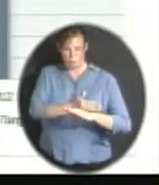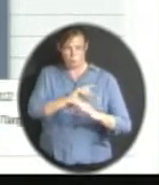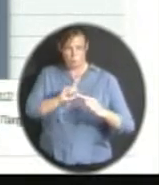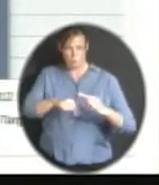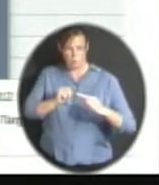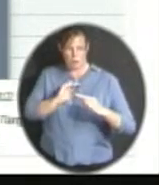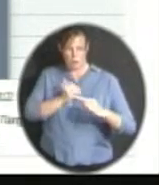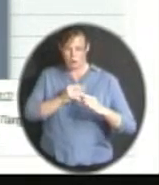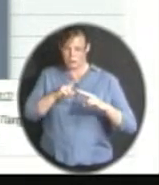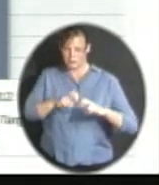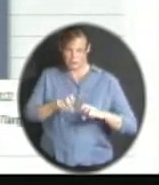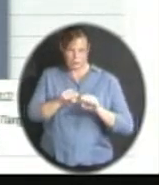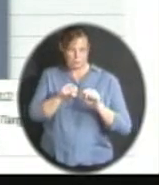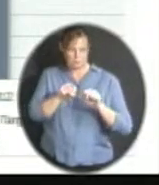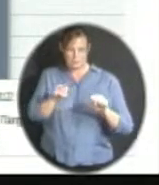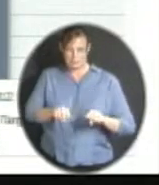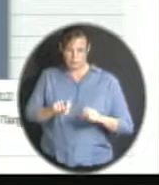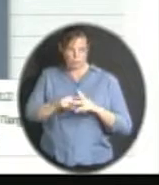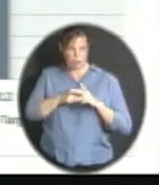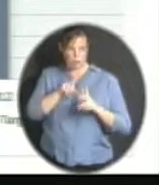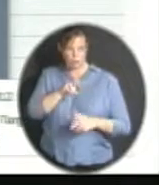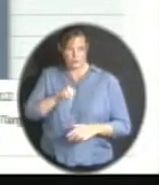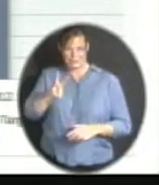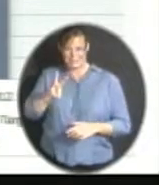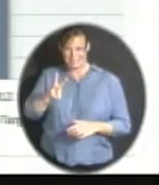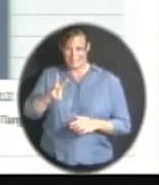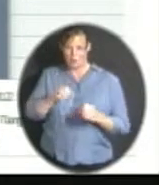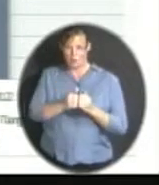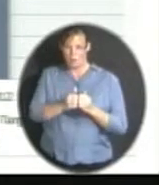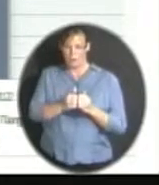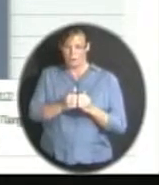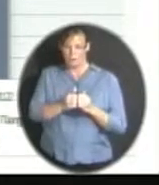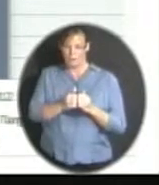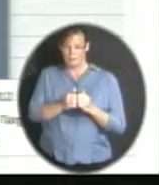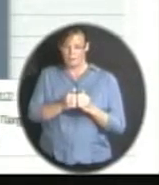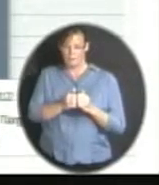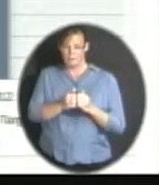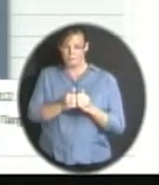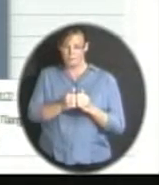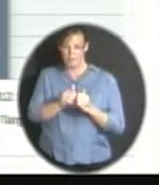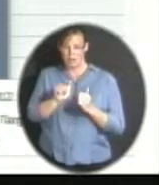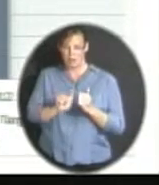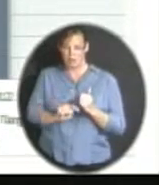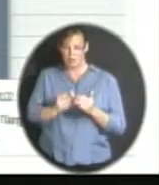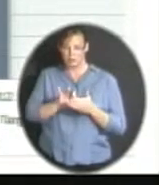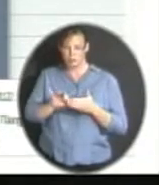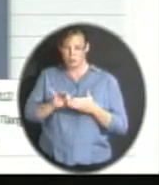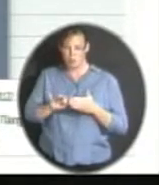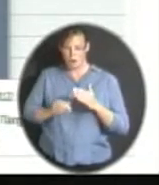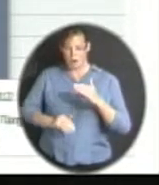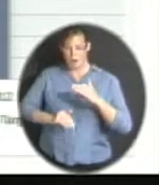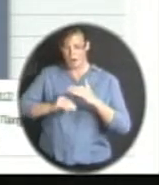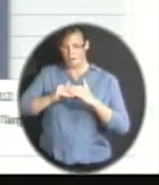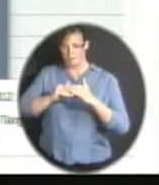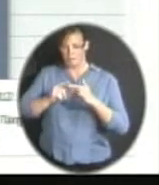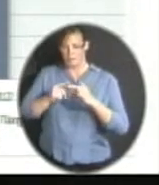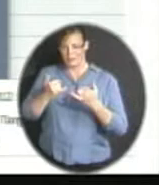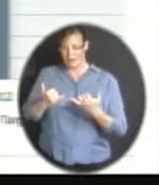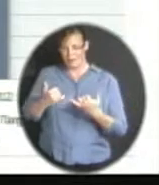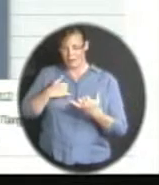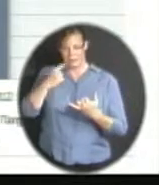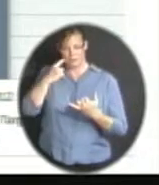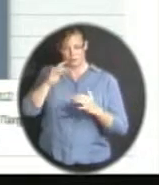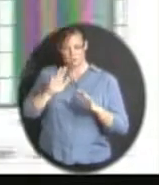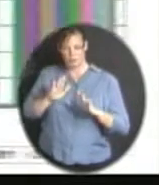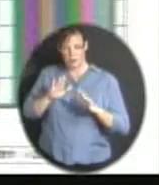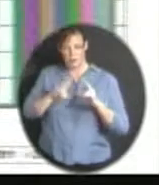our assessment system started in 2006 with a lower score all the way up till now. So I think it's great when we look